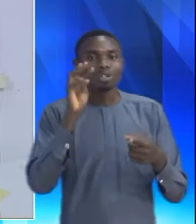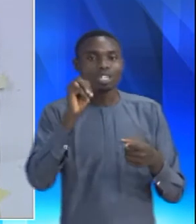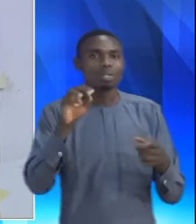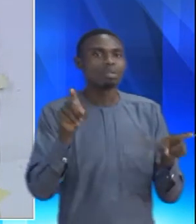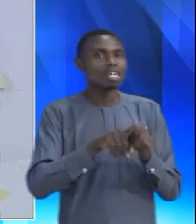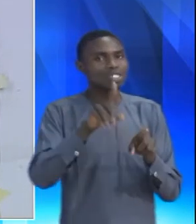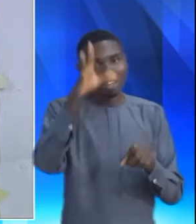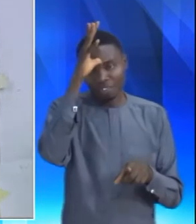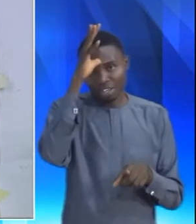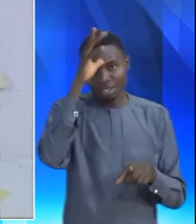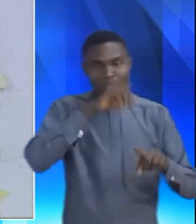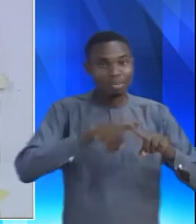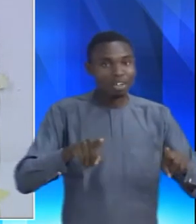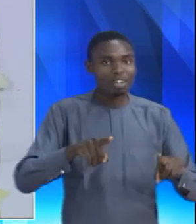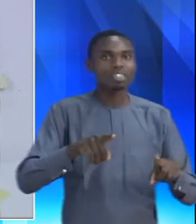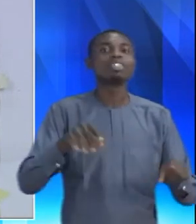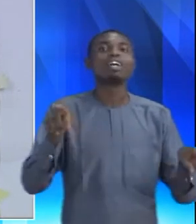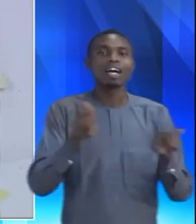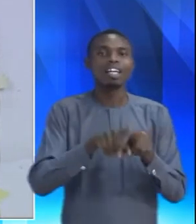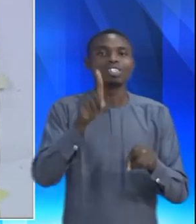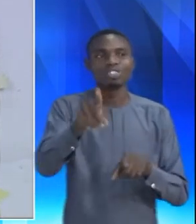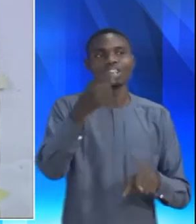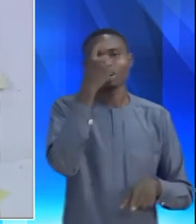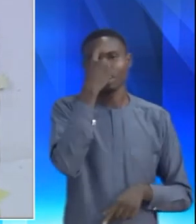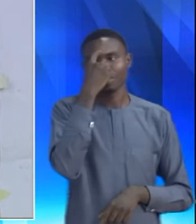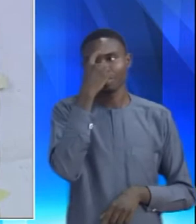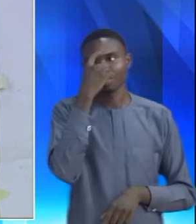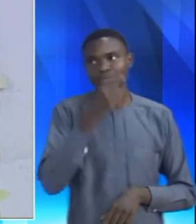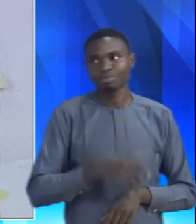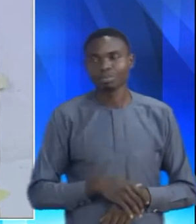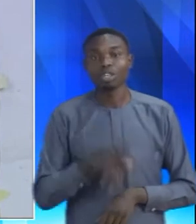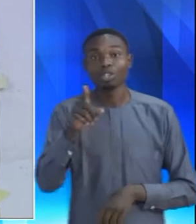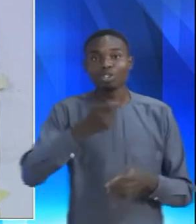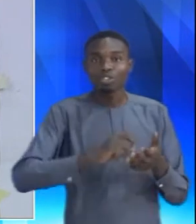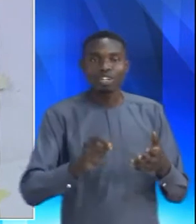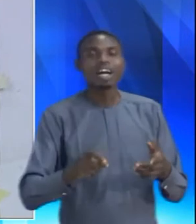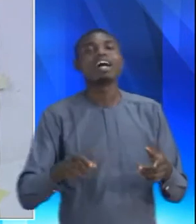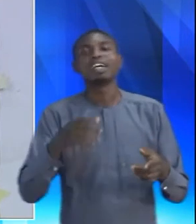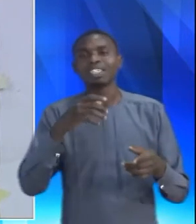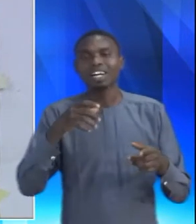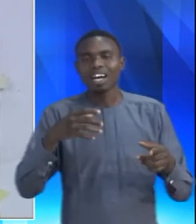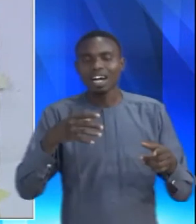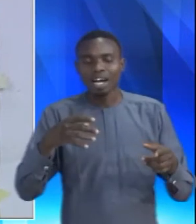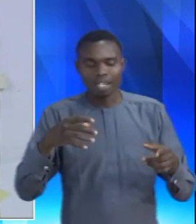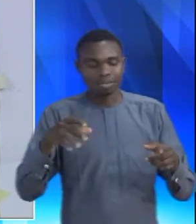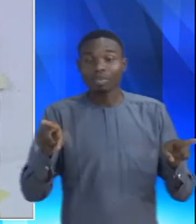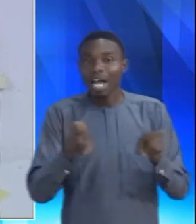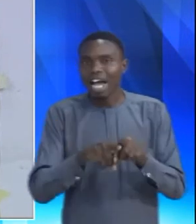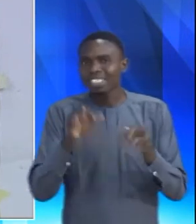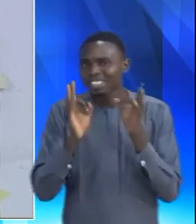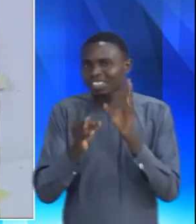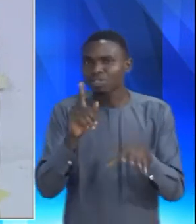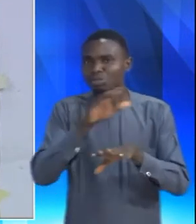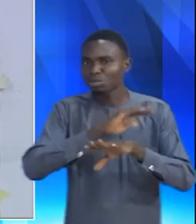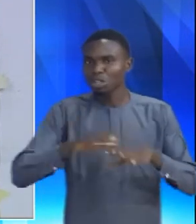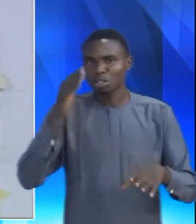society you are representing. Therefore, assumption is you don't know him. You are not familiar with him. Rather, you